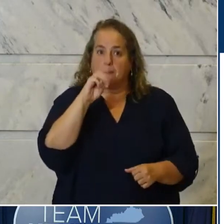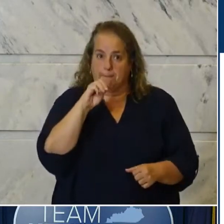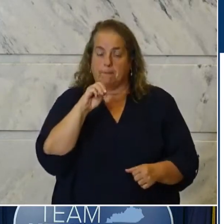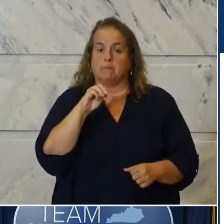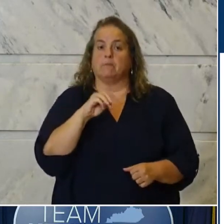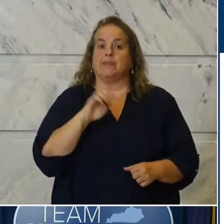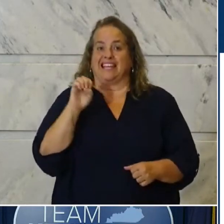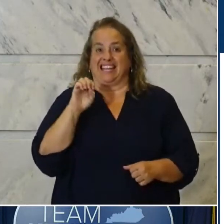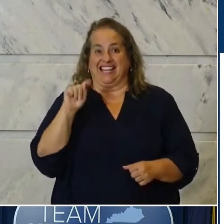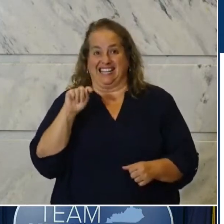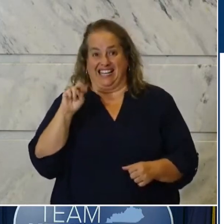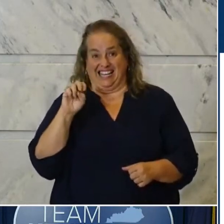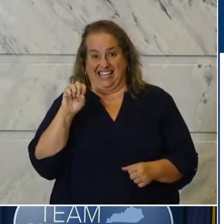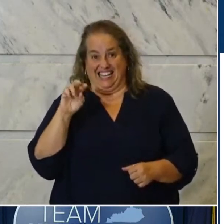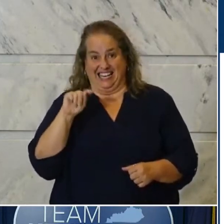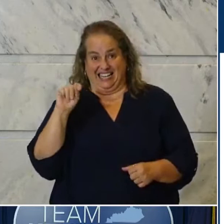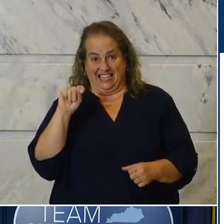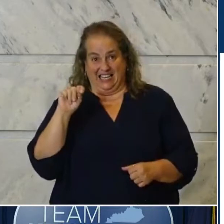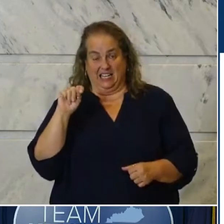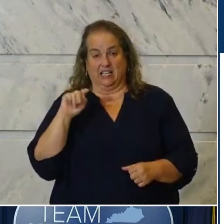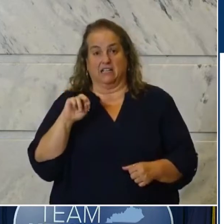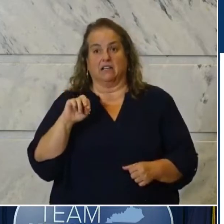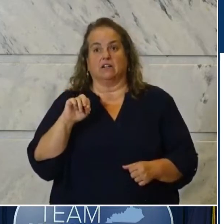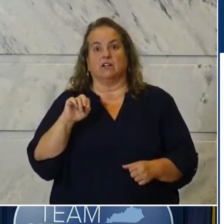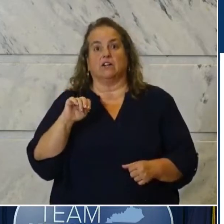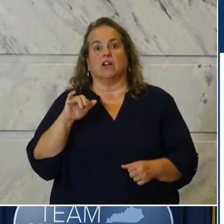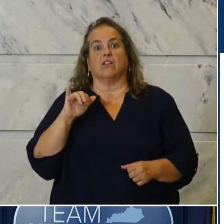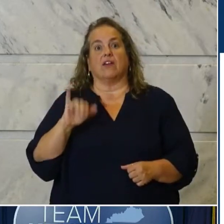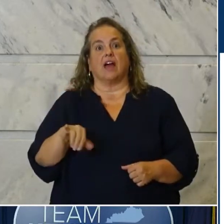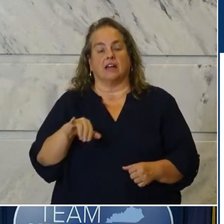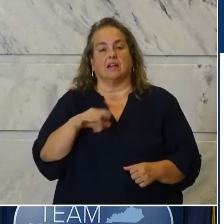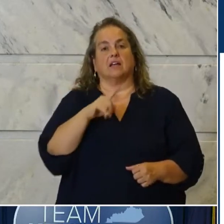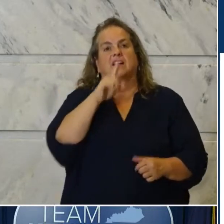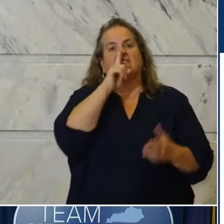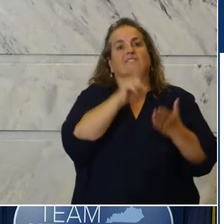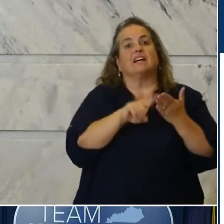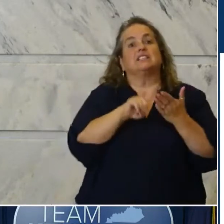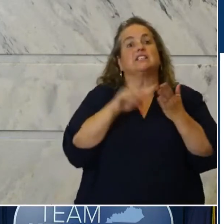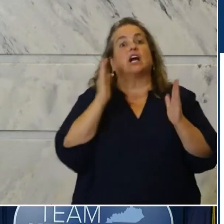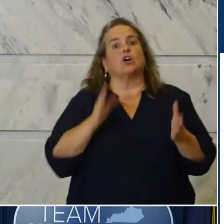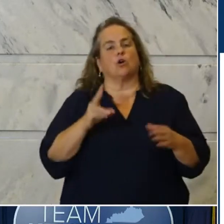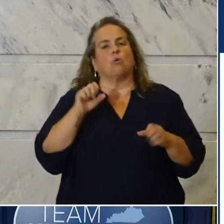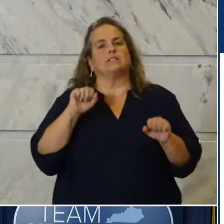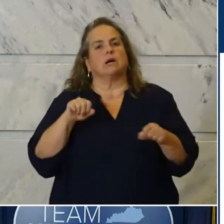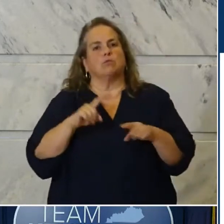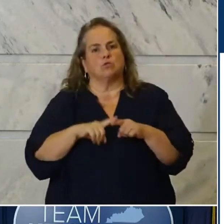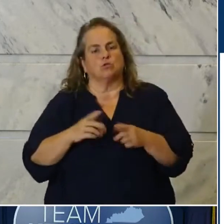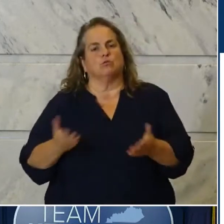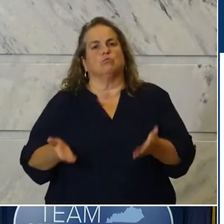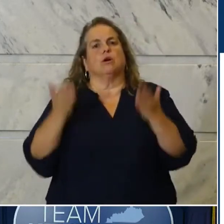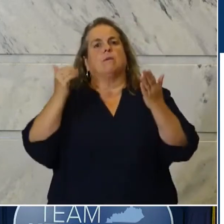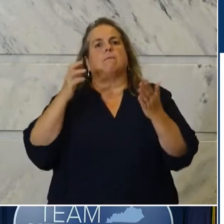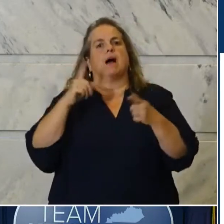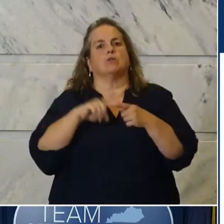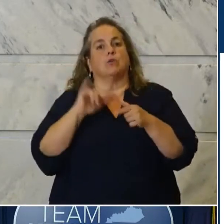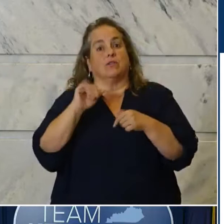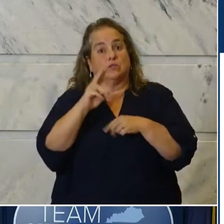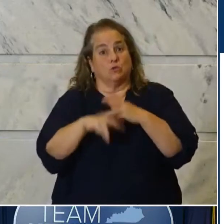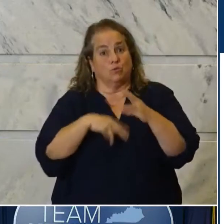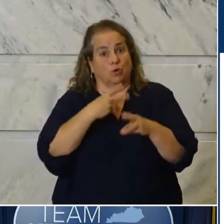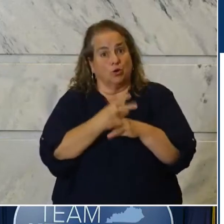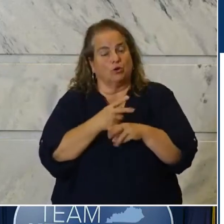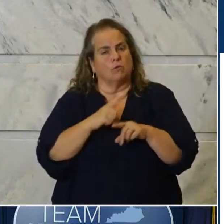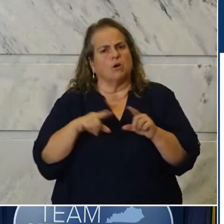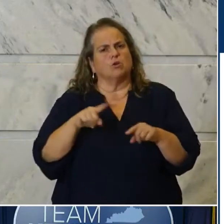EMT that worked in the Attorney General's office as also an investigator, was able to bring him back to this world. But to